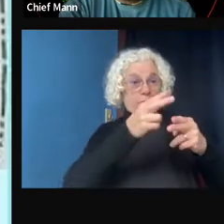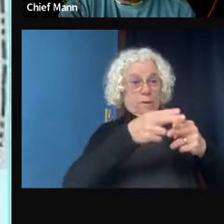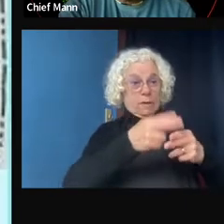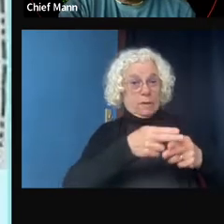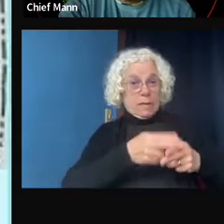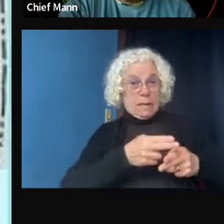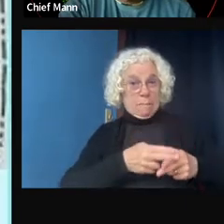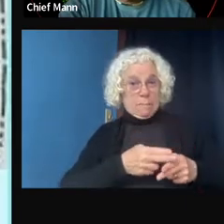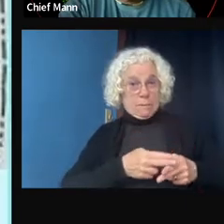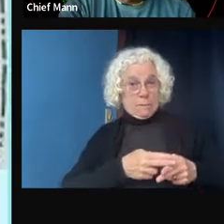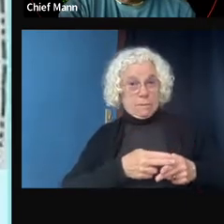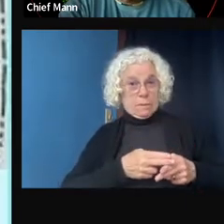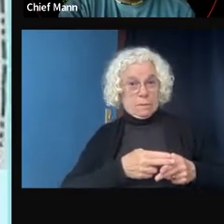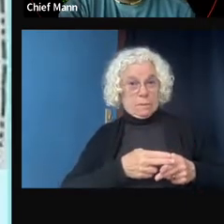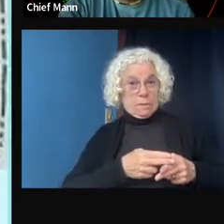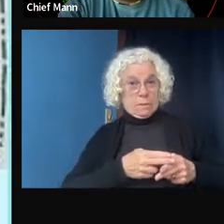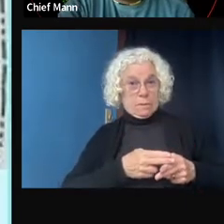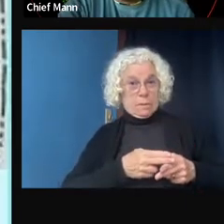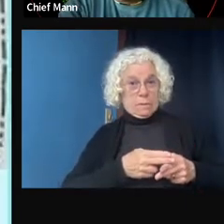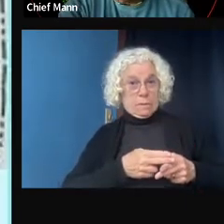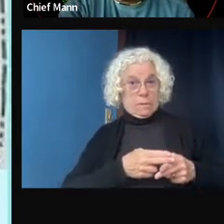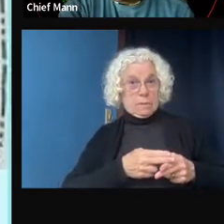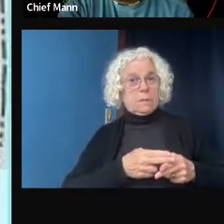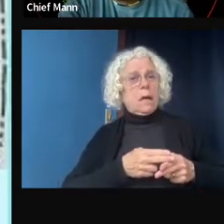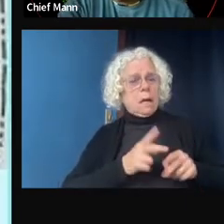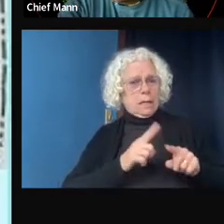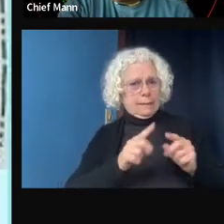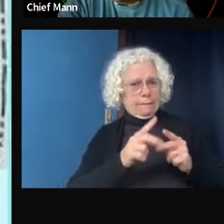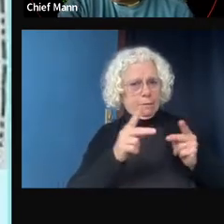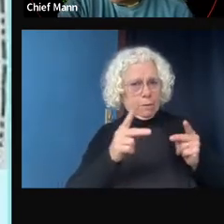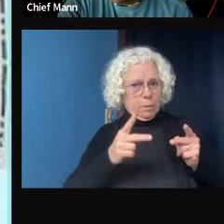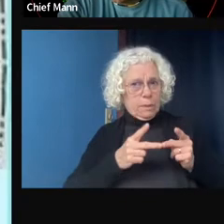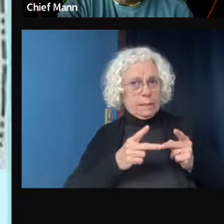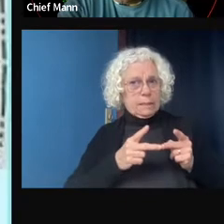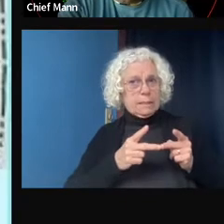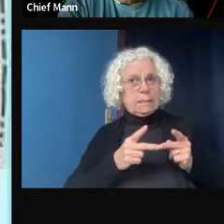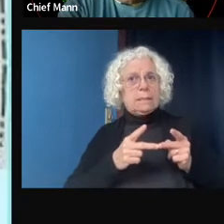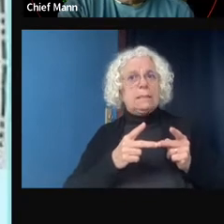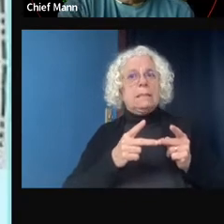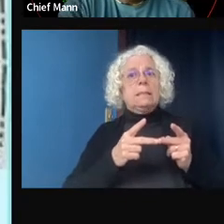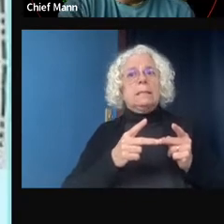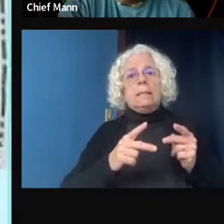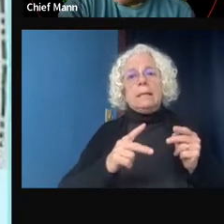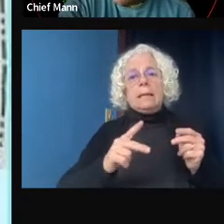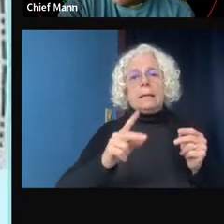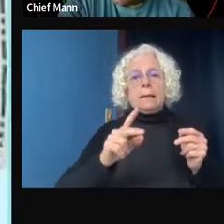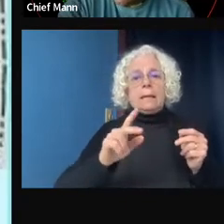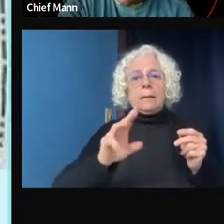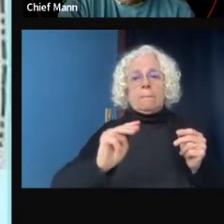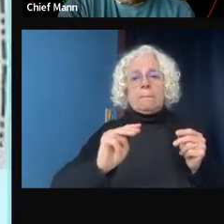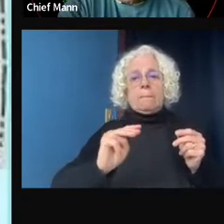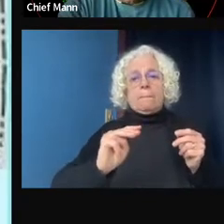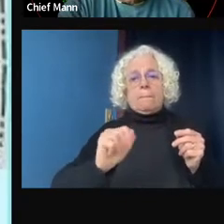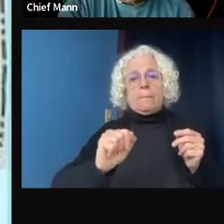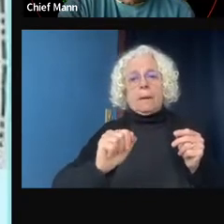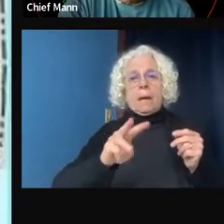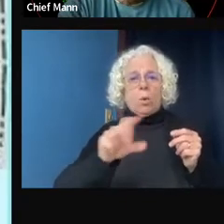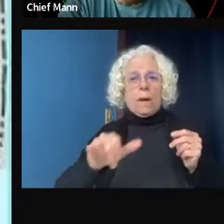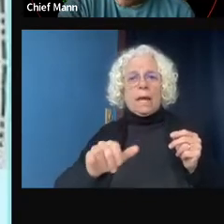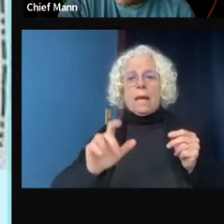referenced in locations such as Mawa, Mawawe, or Tappan,